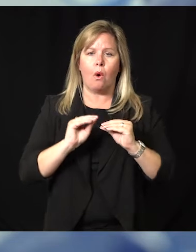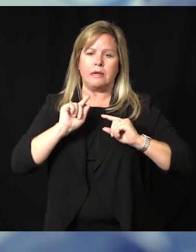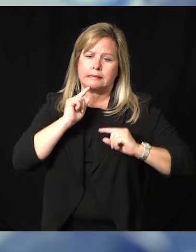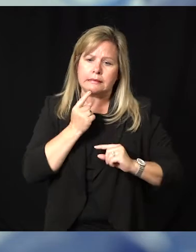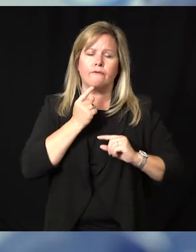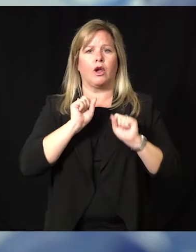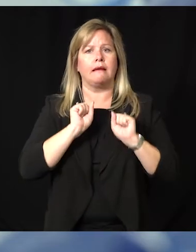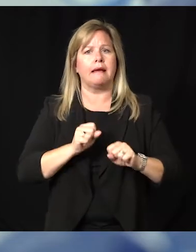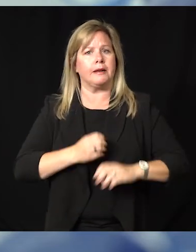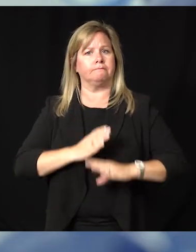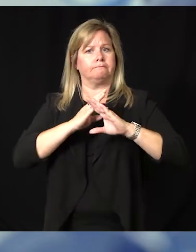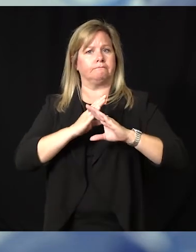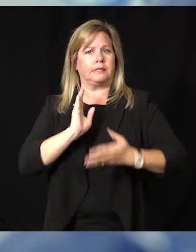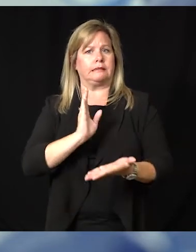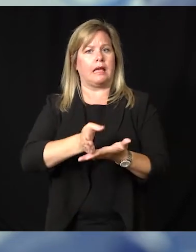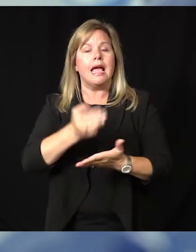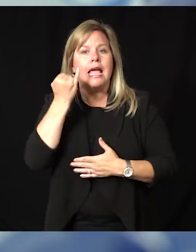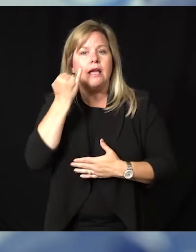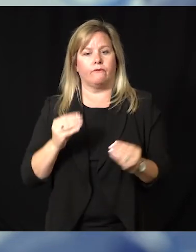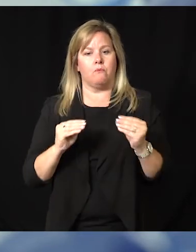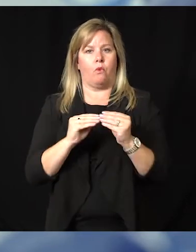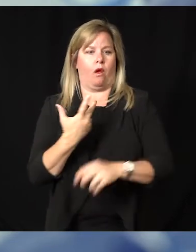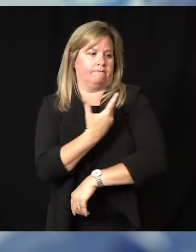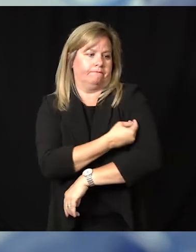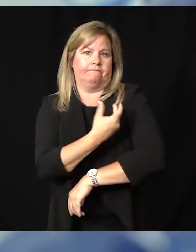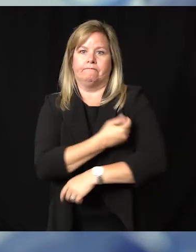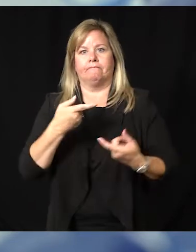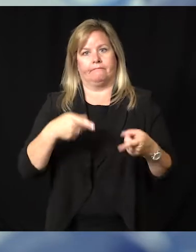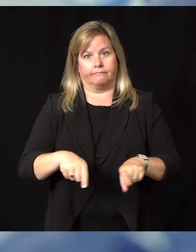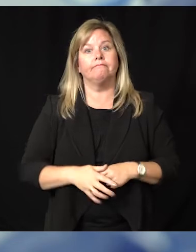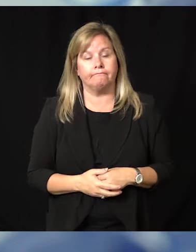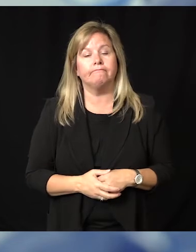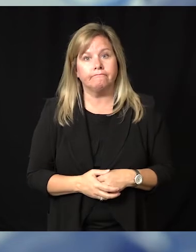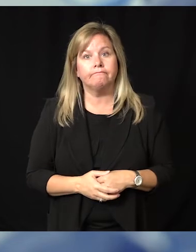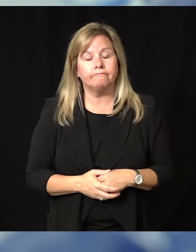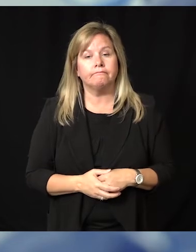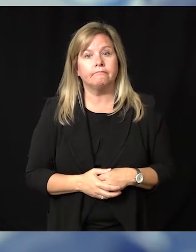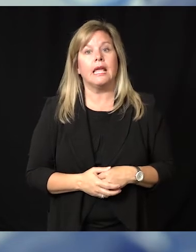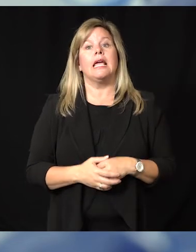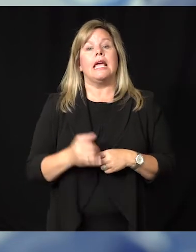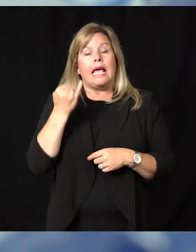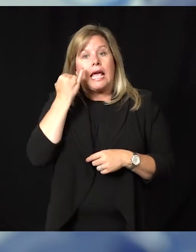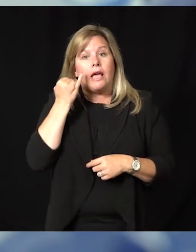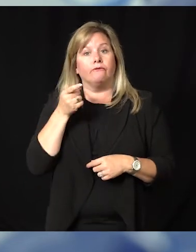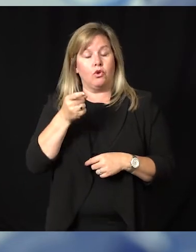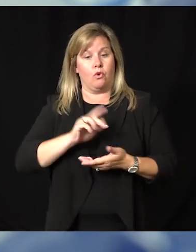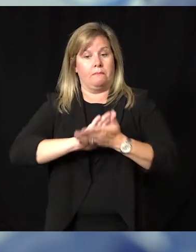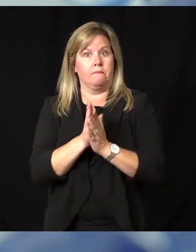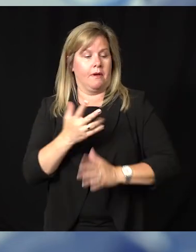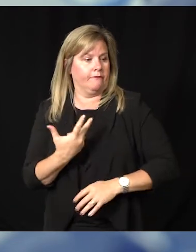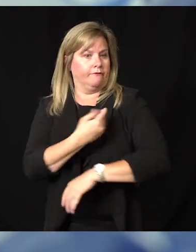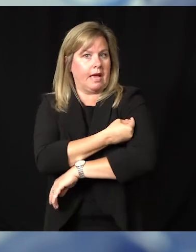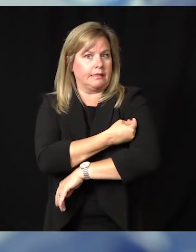prevented if more people in our community get vaccinated. The case mortality rate is